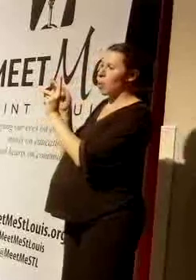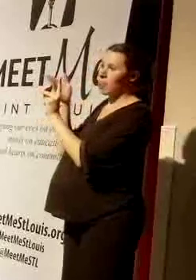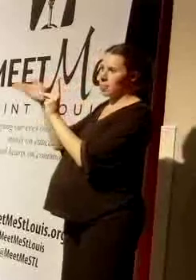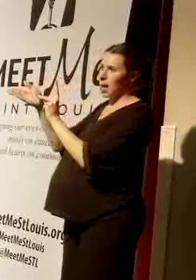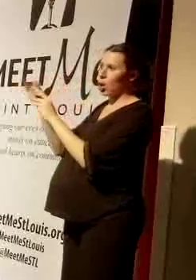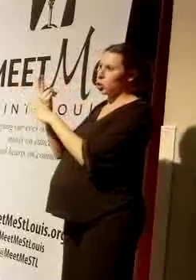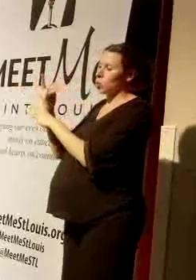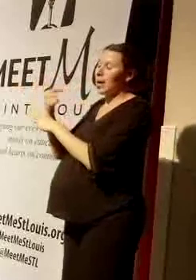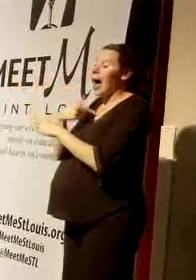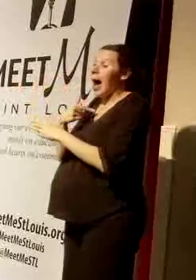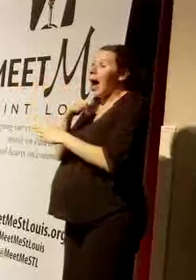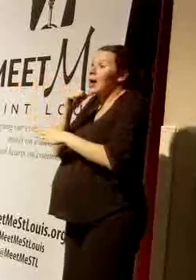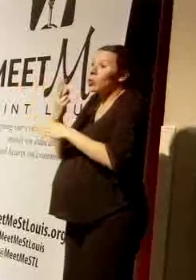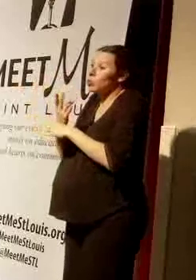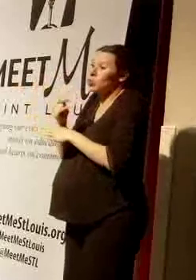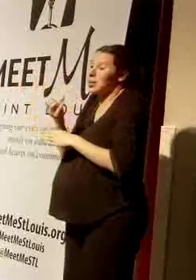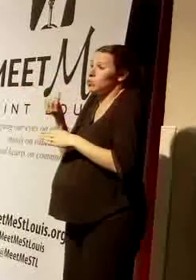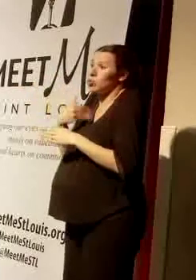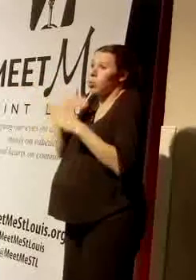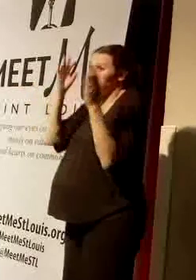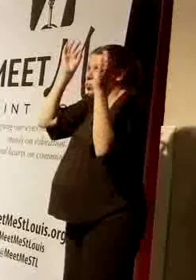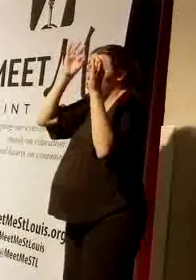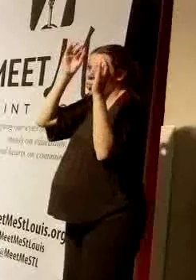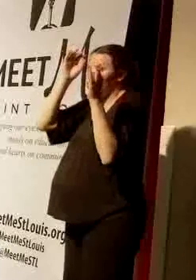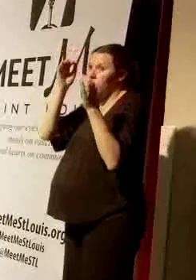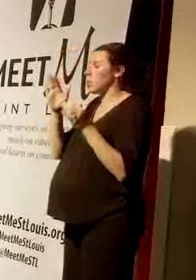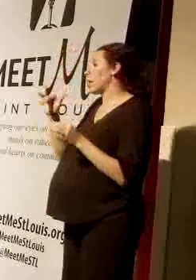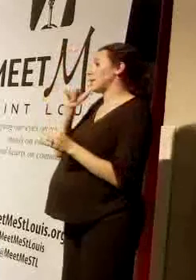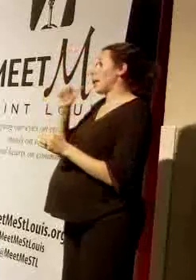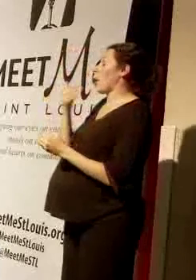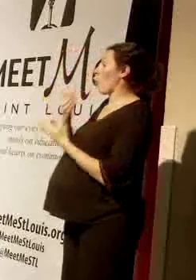uses it. I just don't use it. So that's not really a good idea.